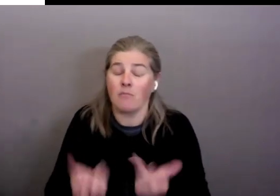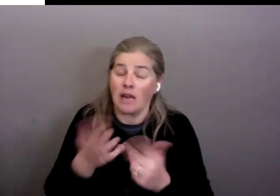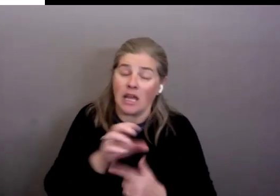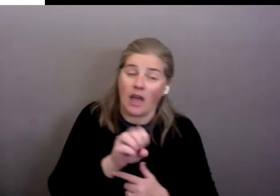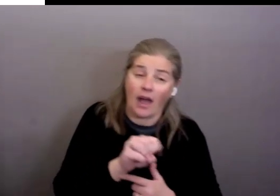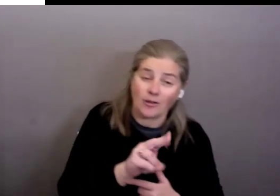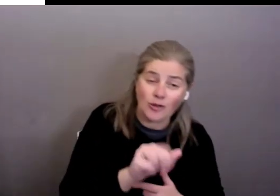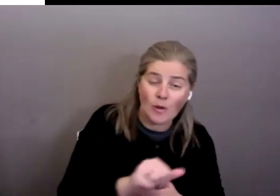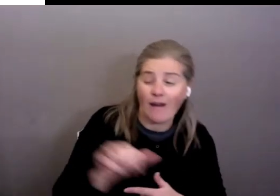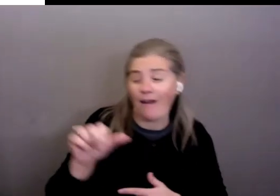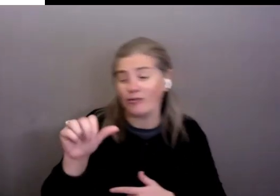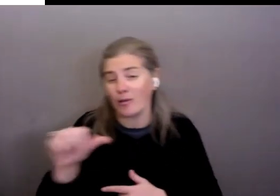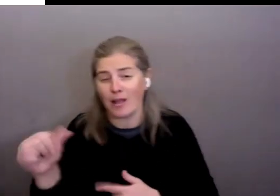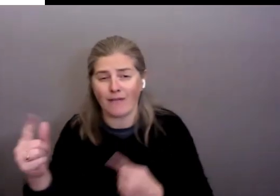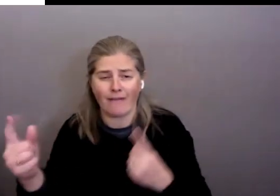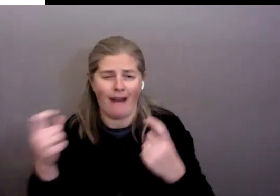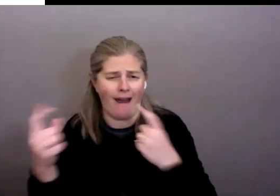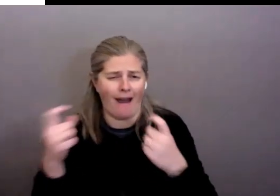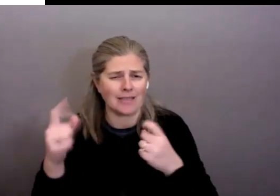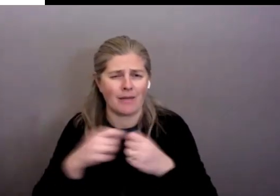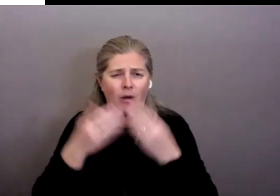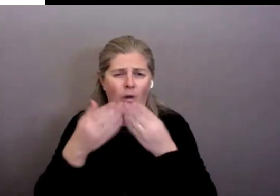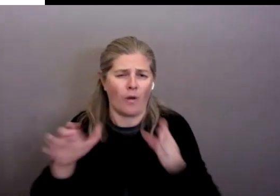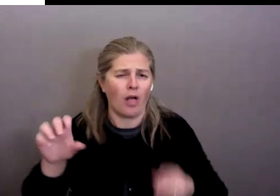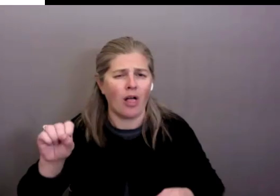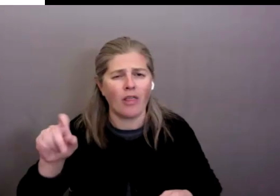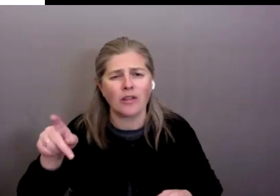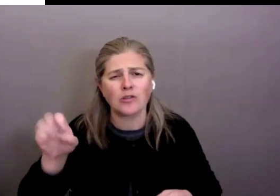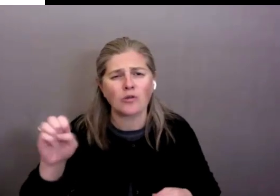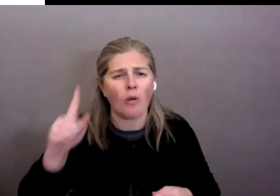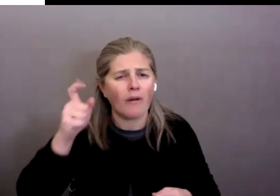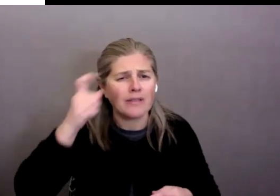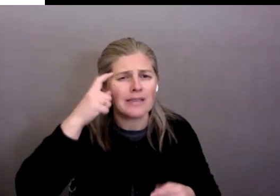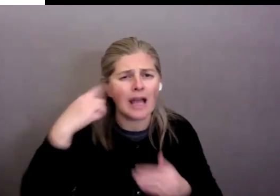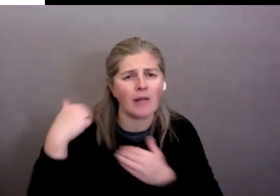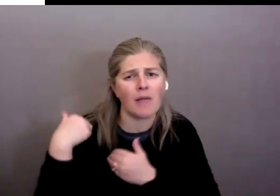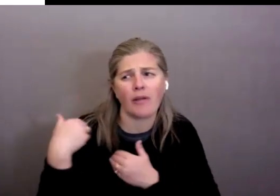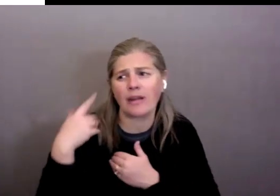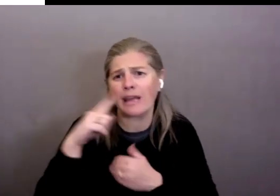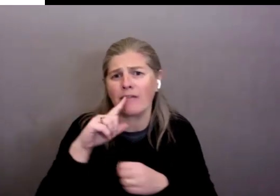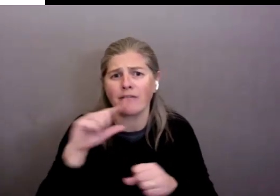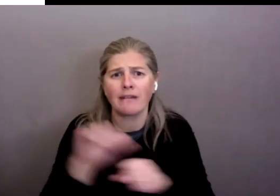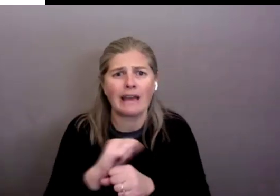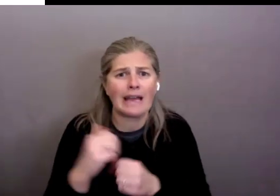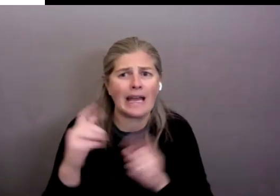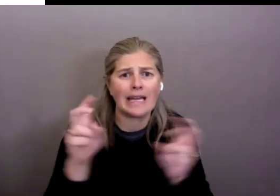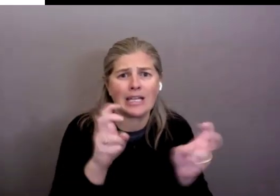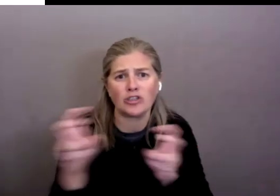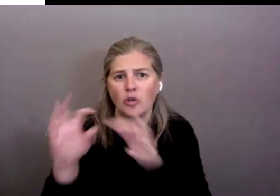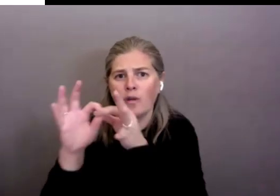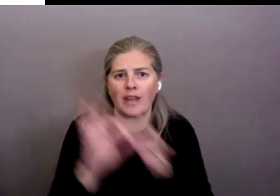have asked questions about the scope of state liability in the event of an issue related to Section 212 agreement.